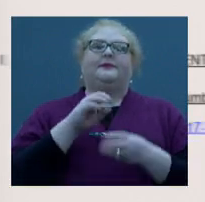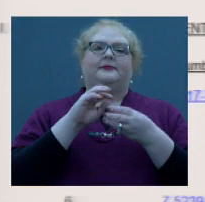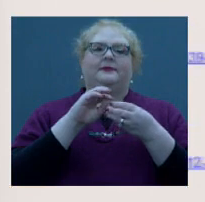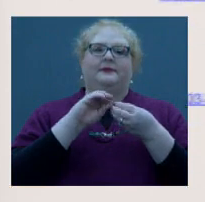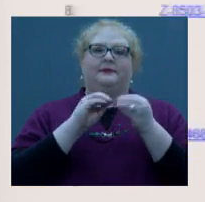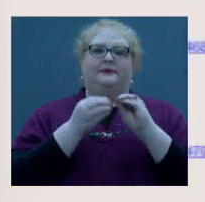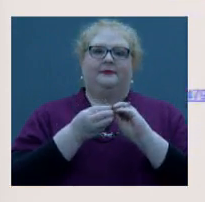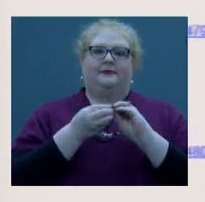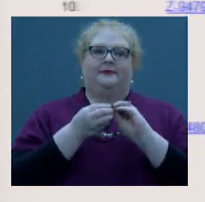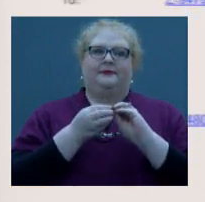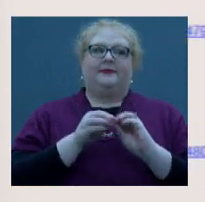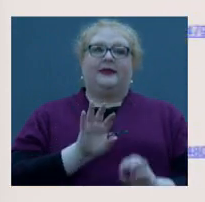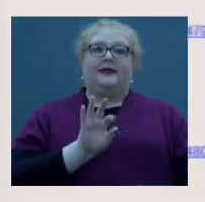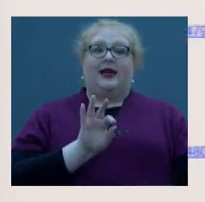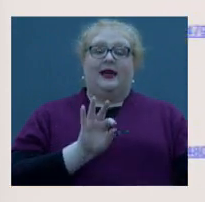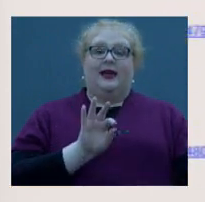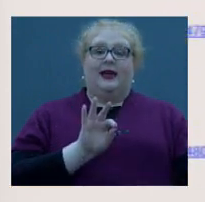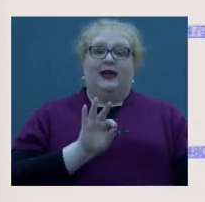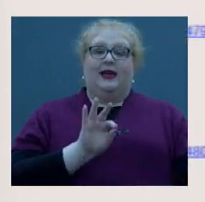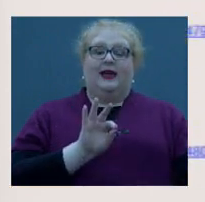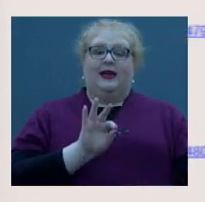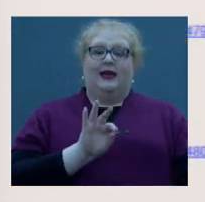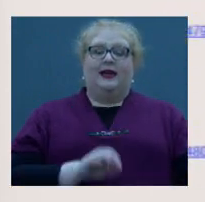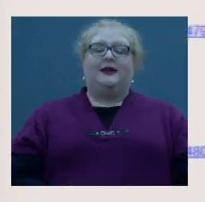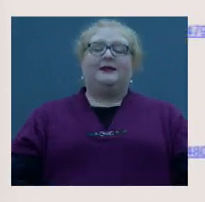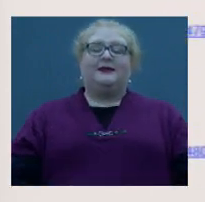Item number 9,